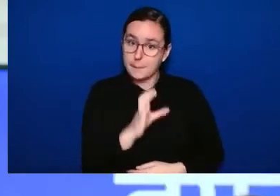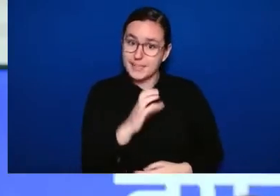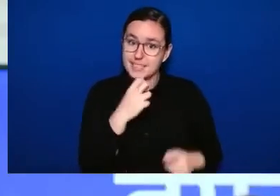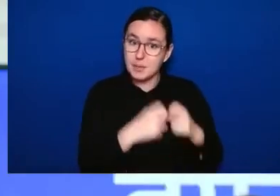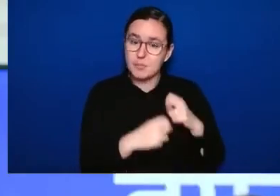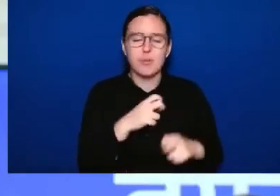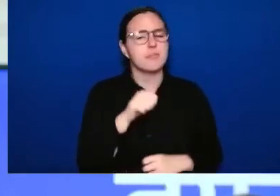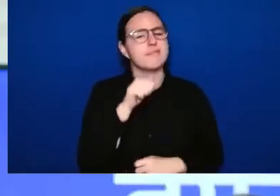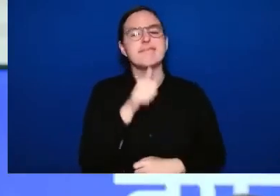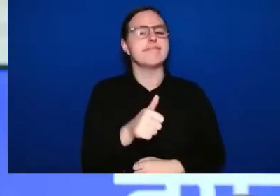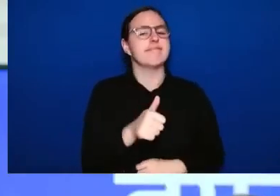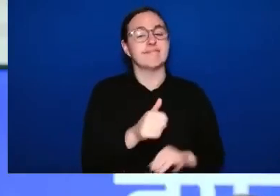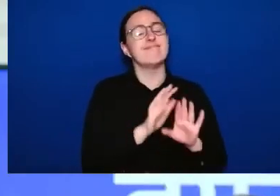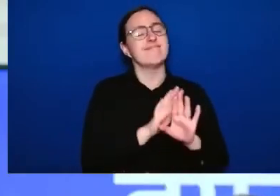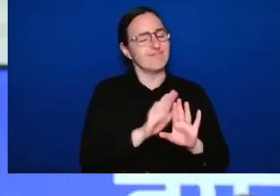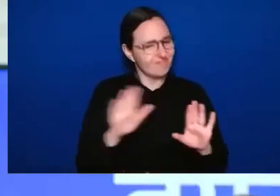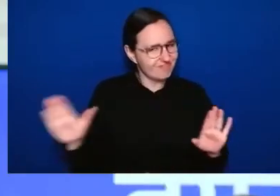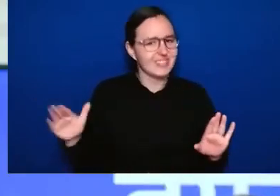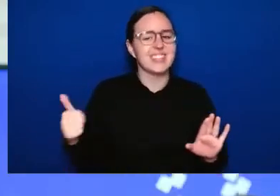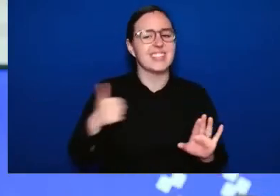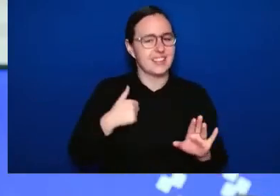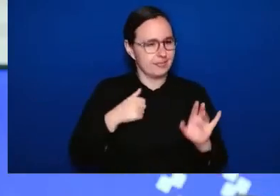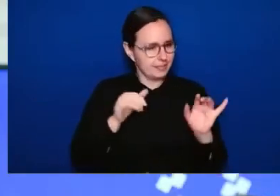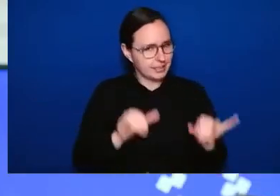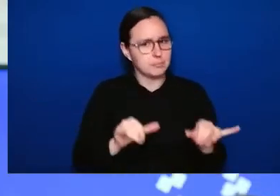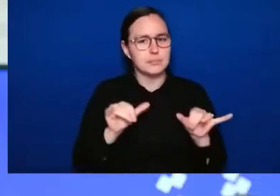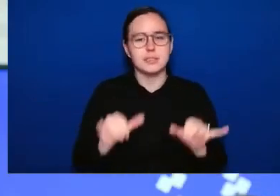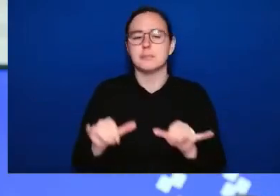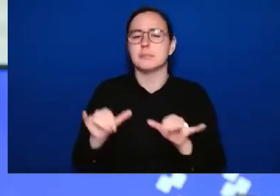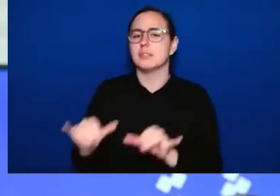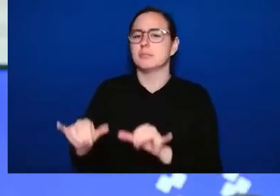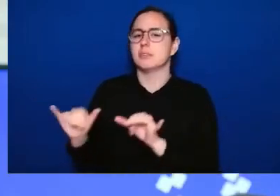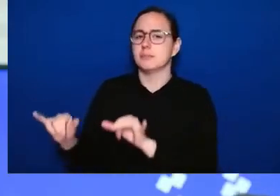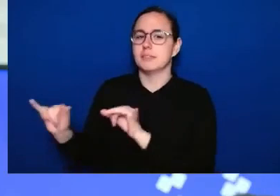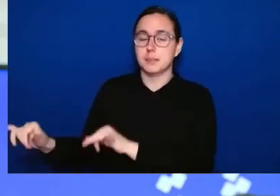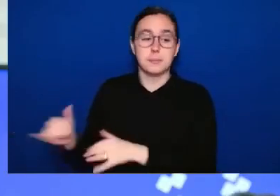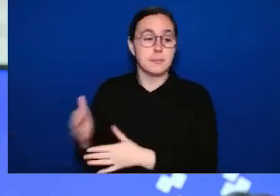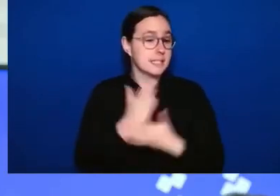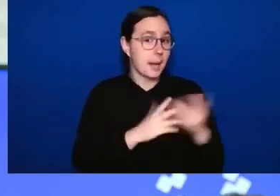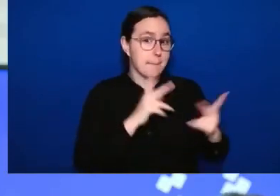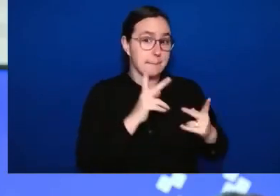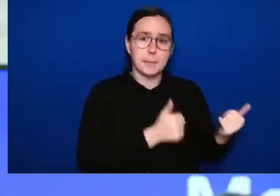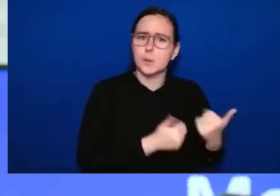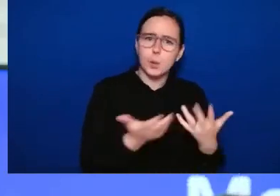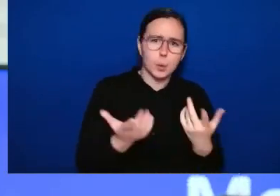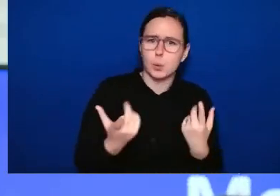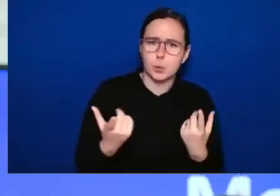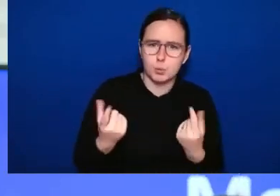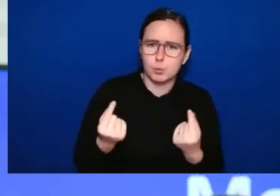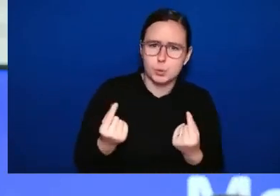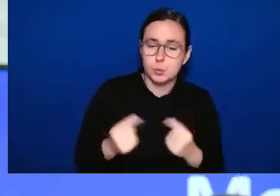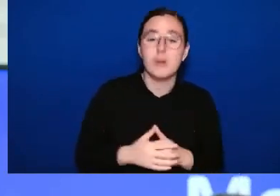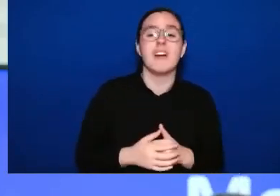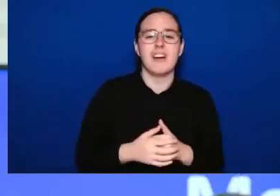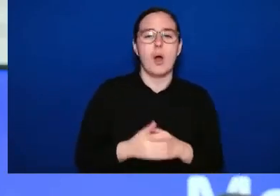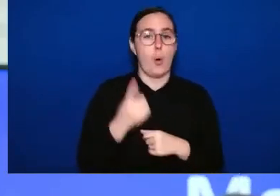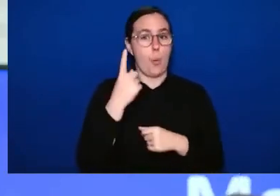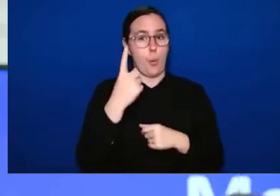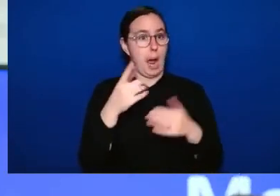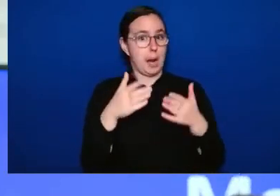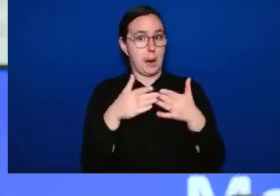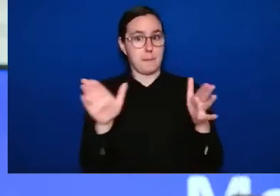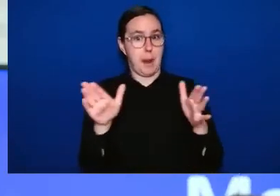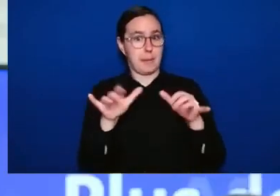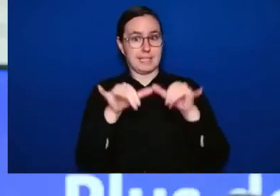are proposing, to respond to this stress, that we undercut the principles of universal public health. They promote a